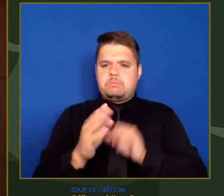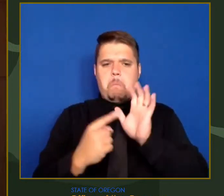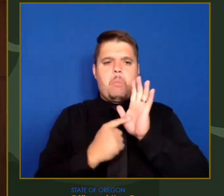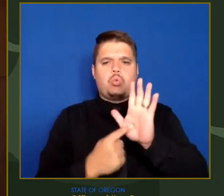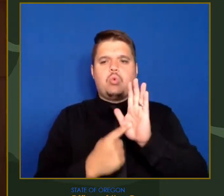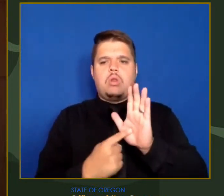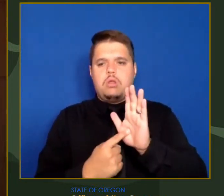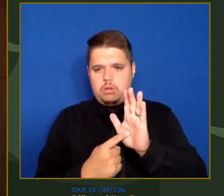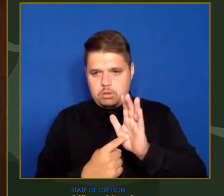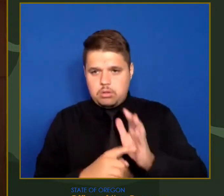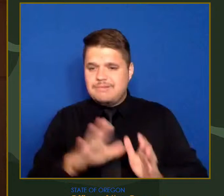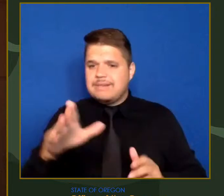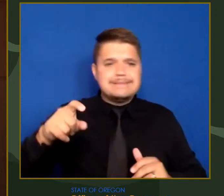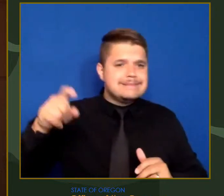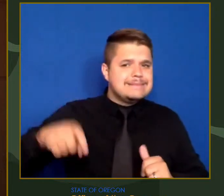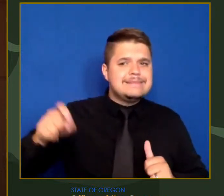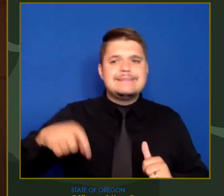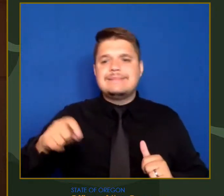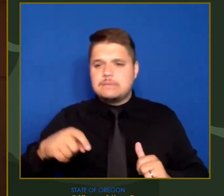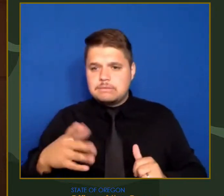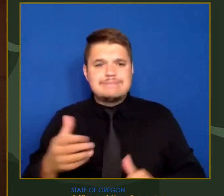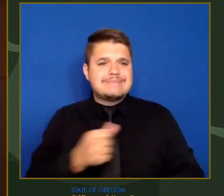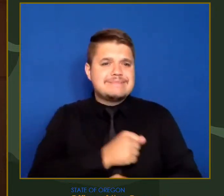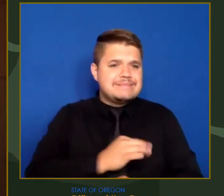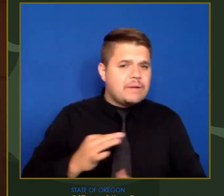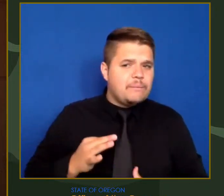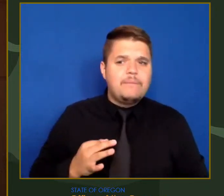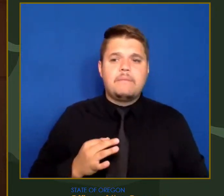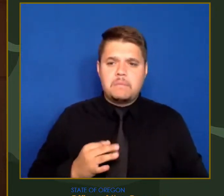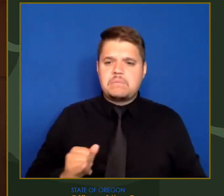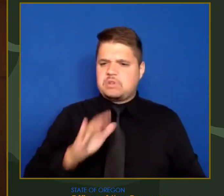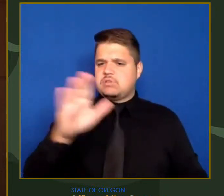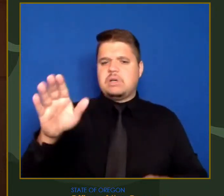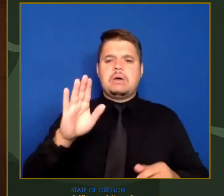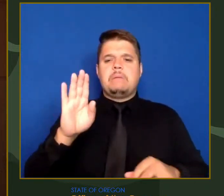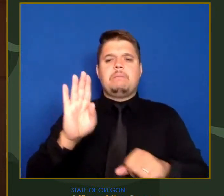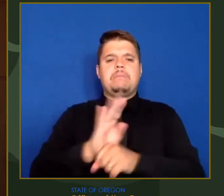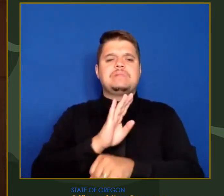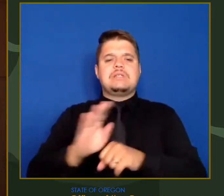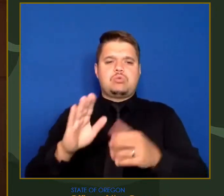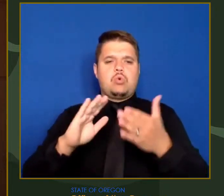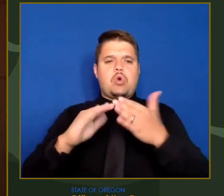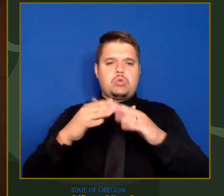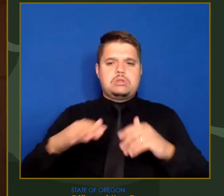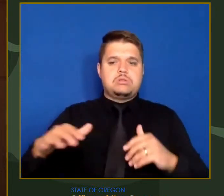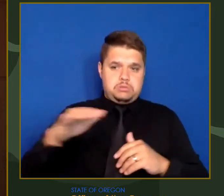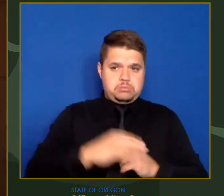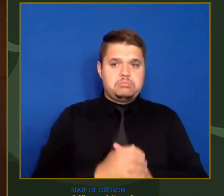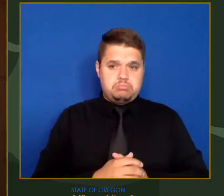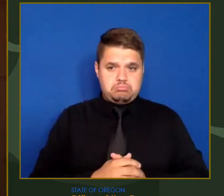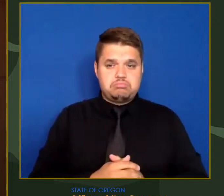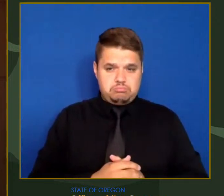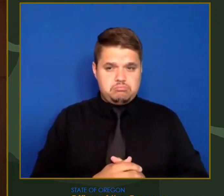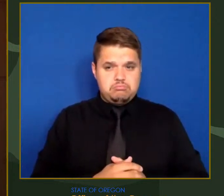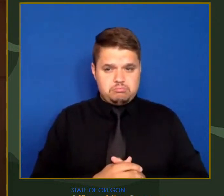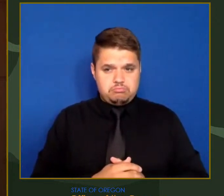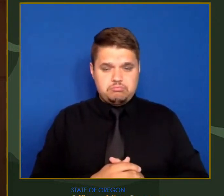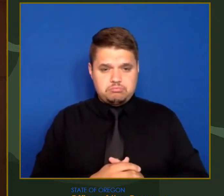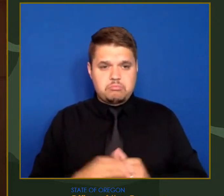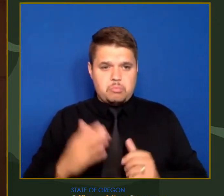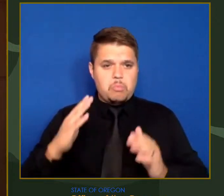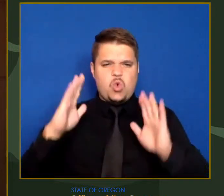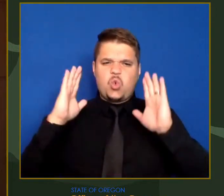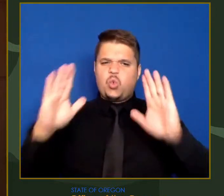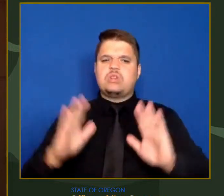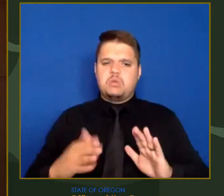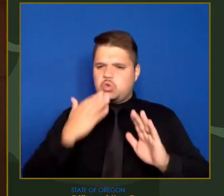clients, and their staff. The business community has been an extraordinary partner throughout all of this effort, and I